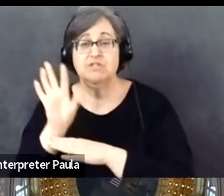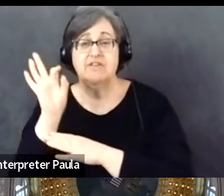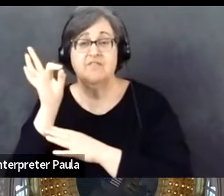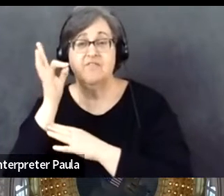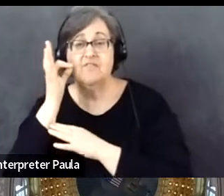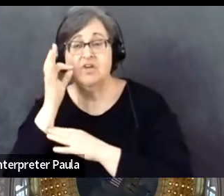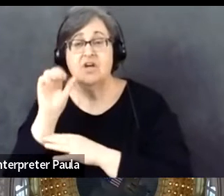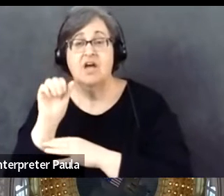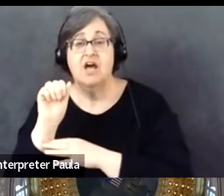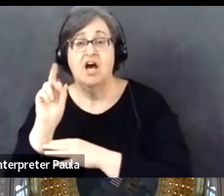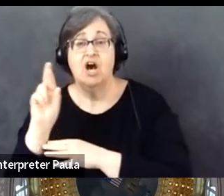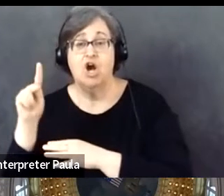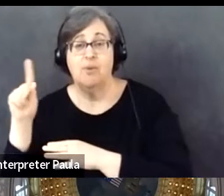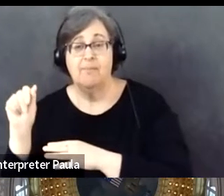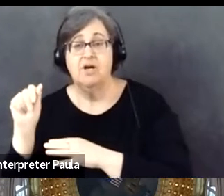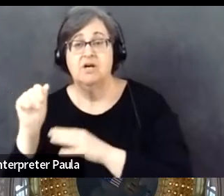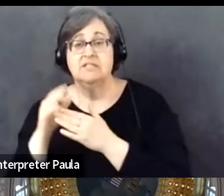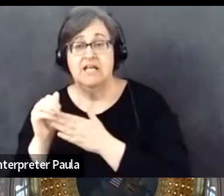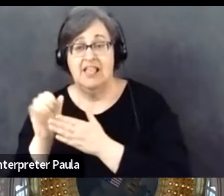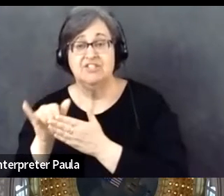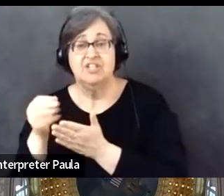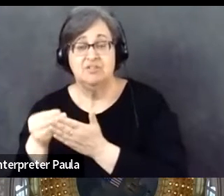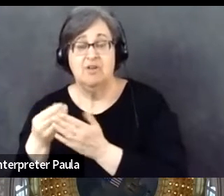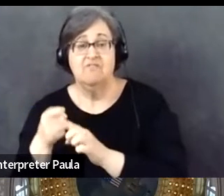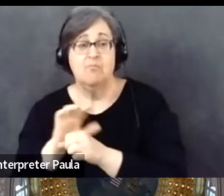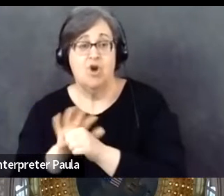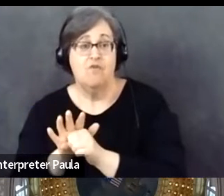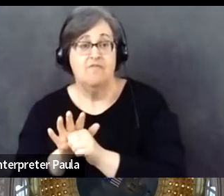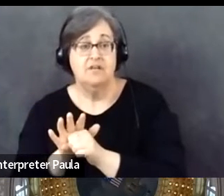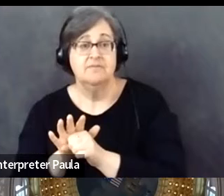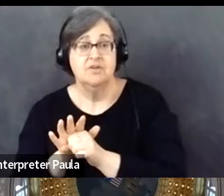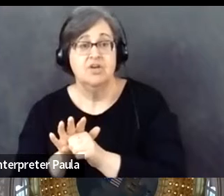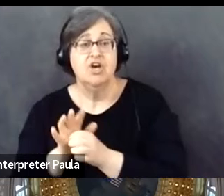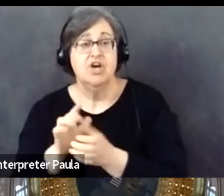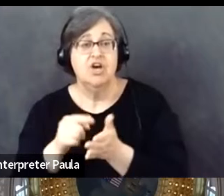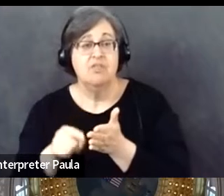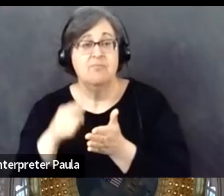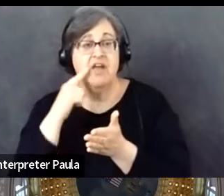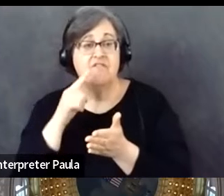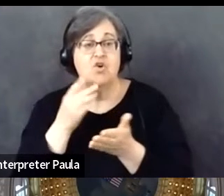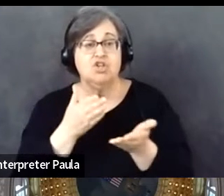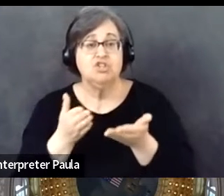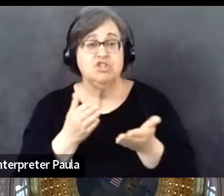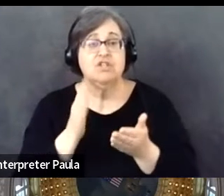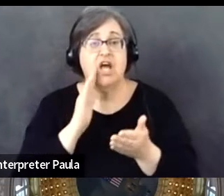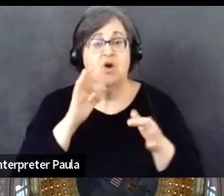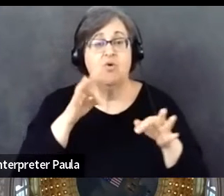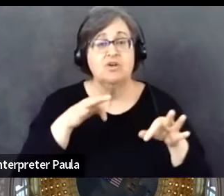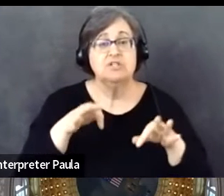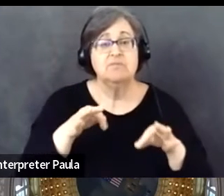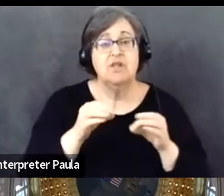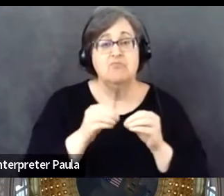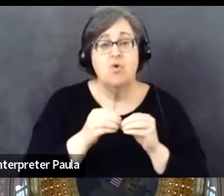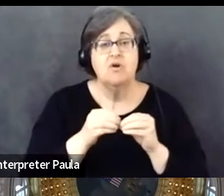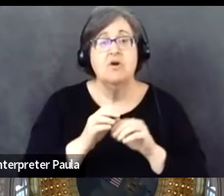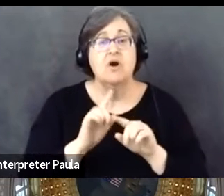federal ARPA dollars. So those are the dollars that came in from COVID to pay for those services. So I'll get to those in a second, but